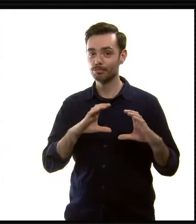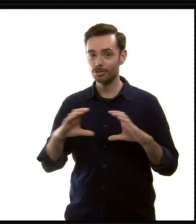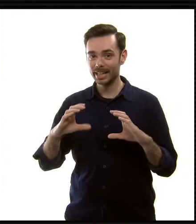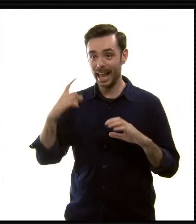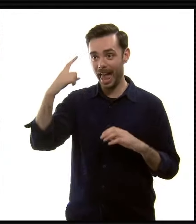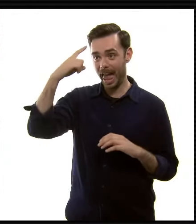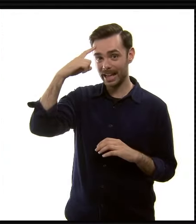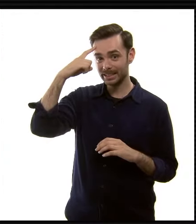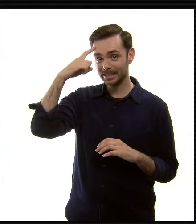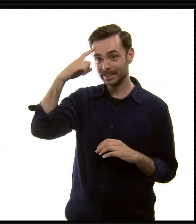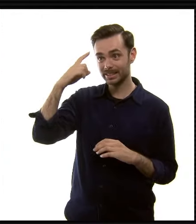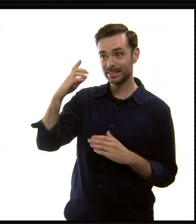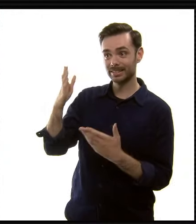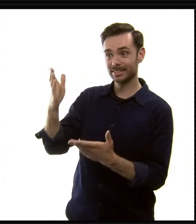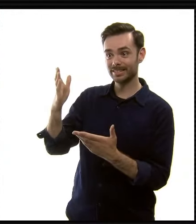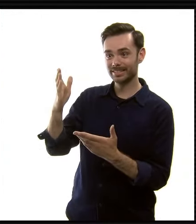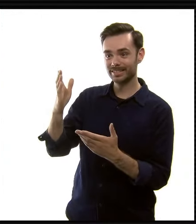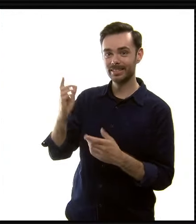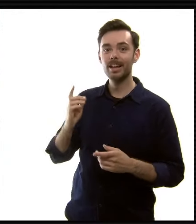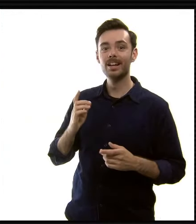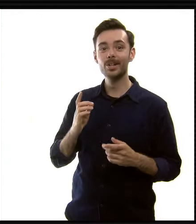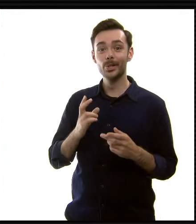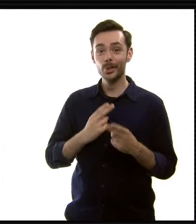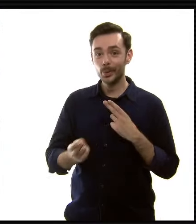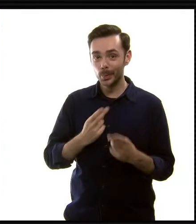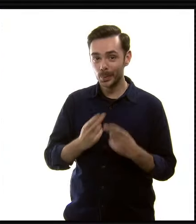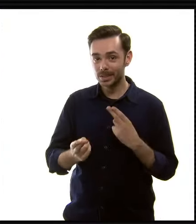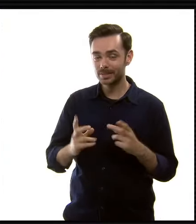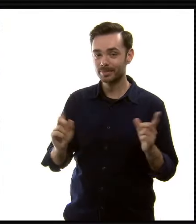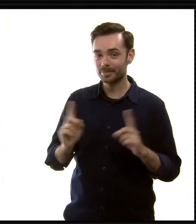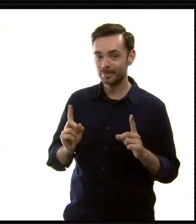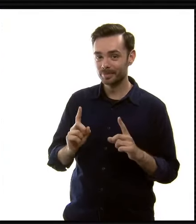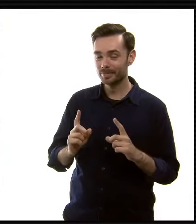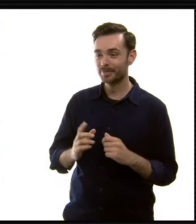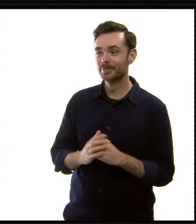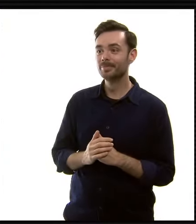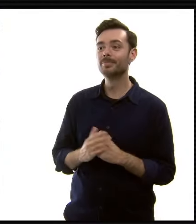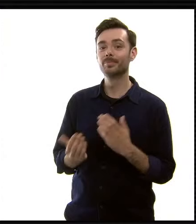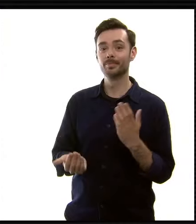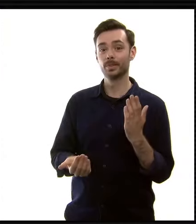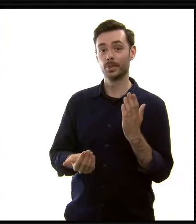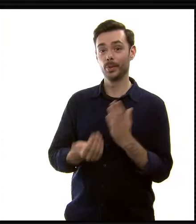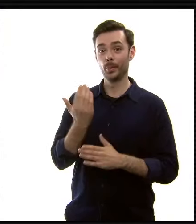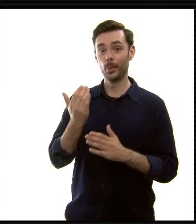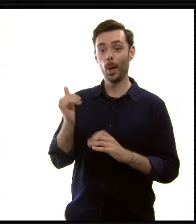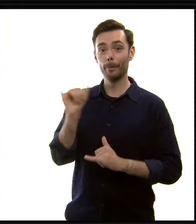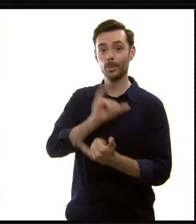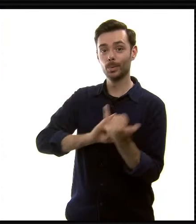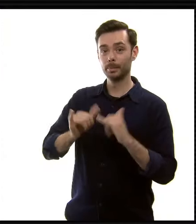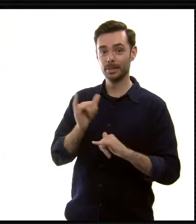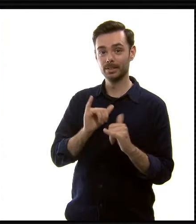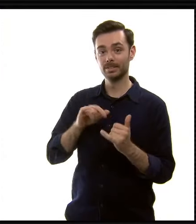news. Oh, very good. There's a new LEGOland amusement park bringing cheer to South Korea,